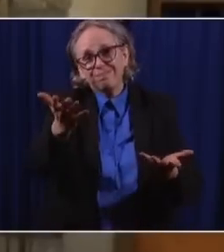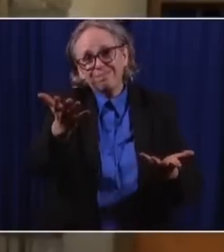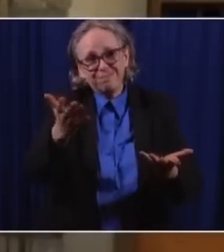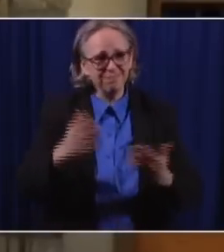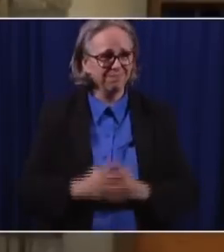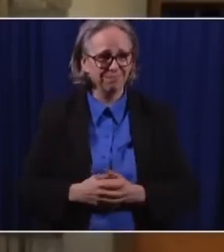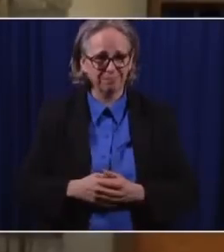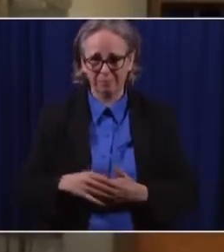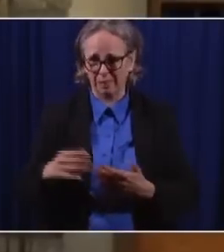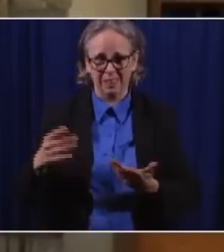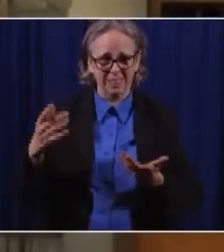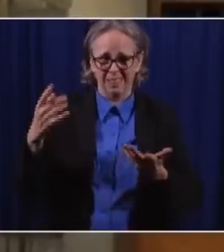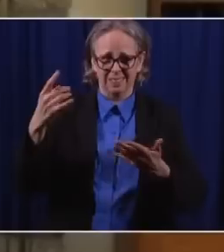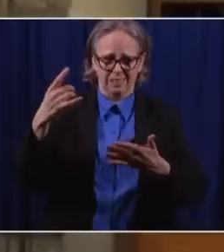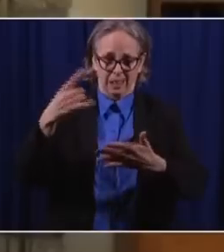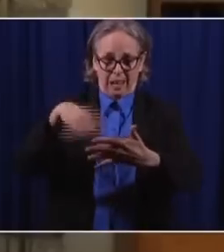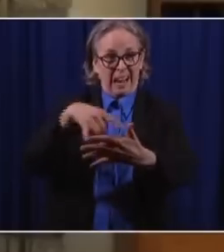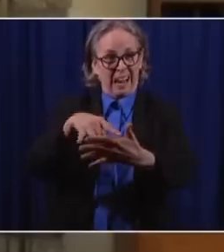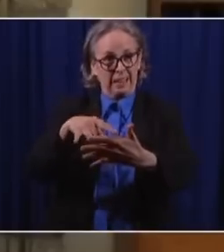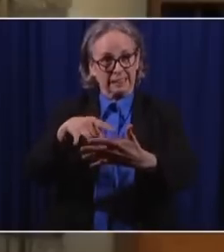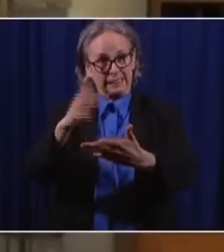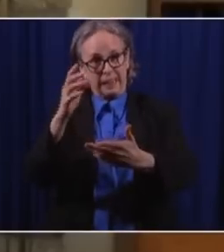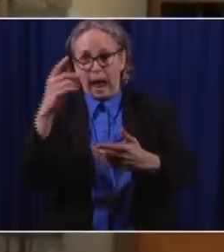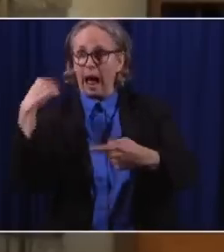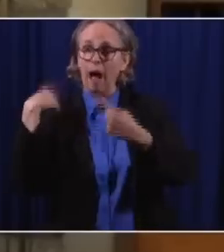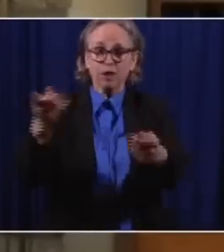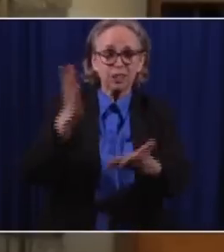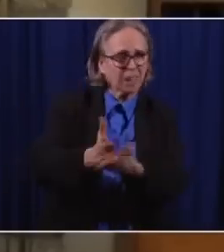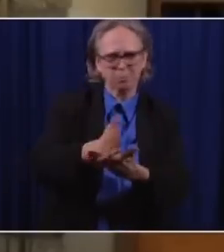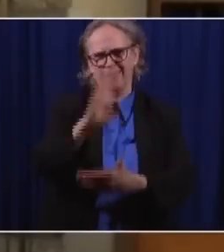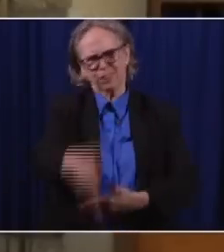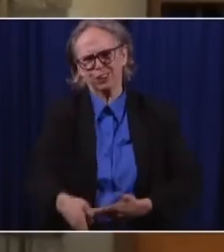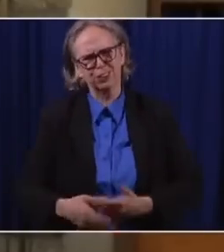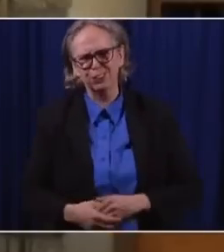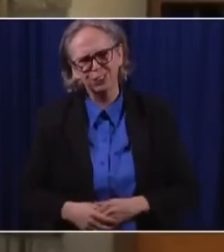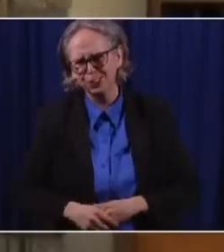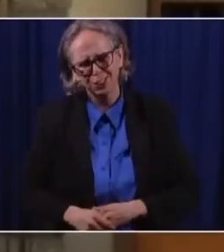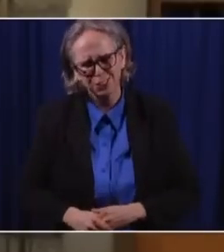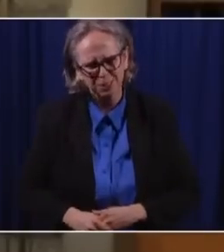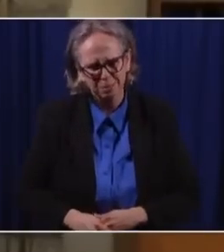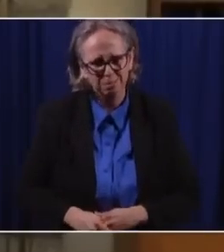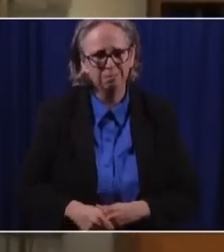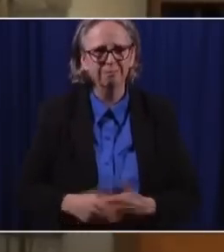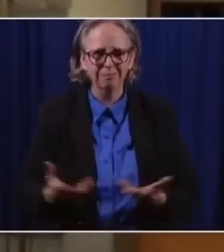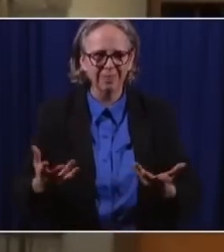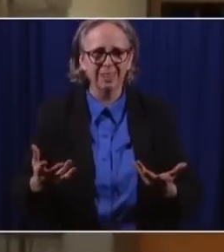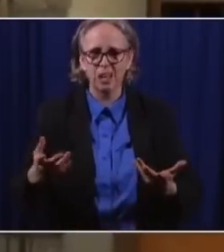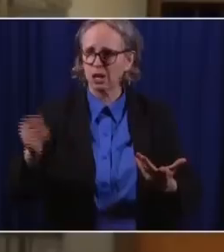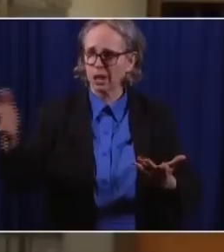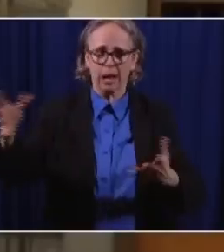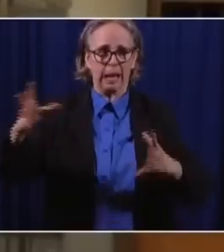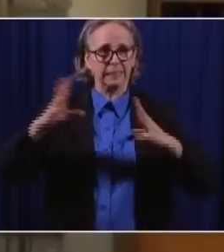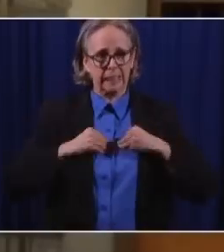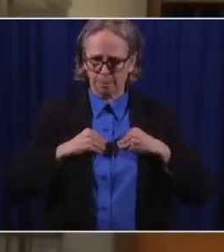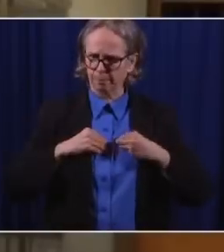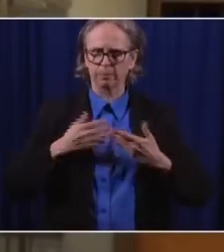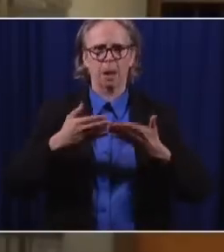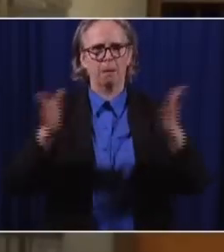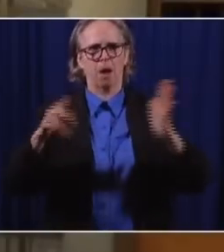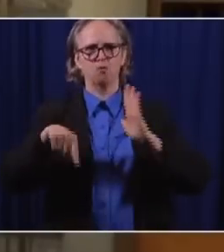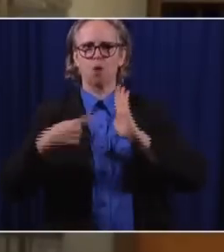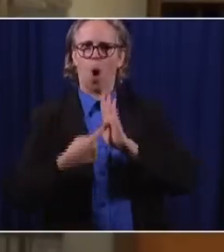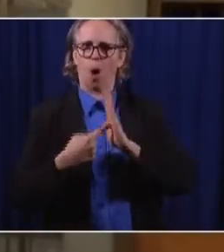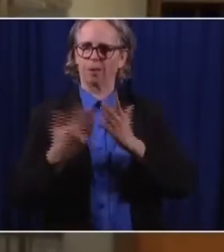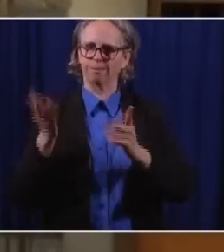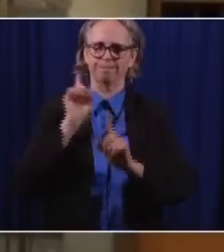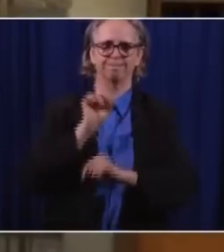And, this is part of her life now, and part of, what we have to deal